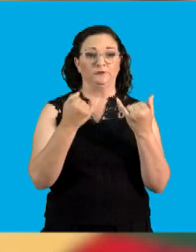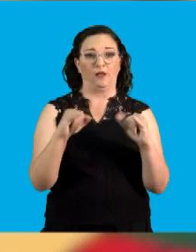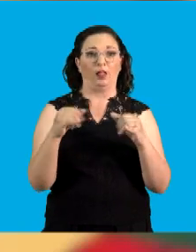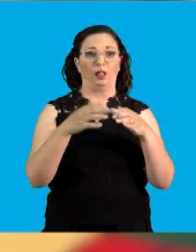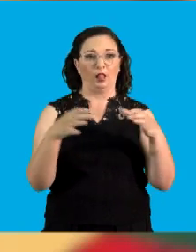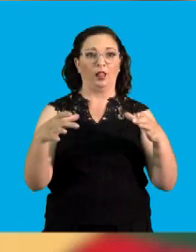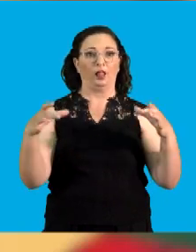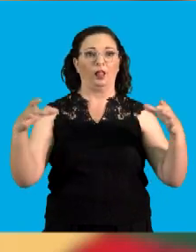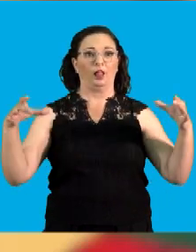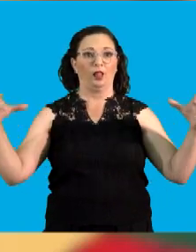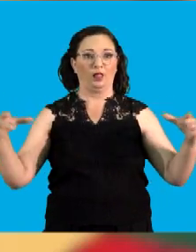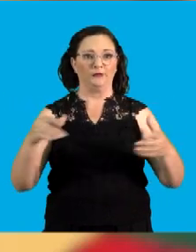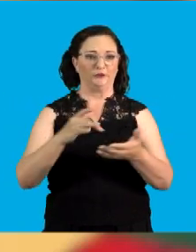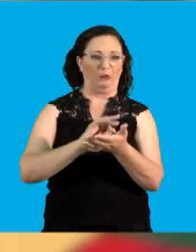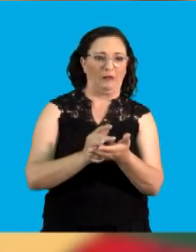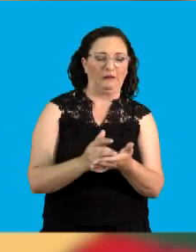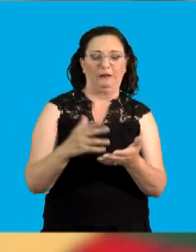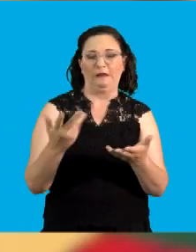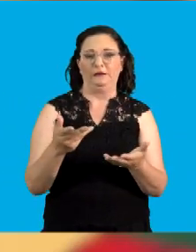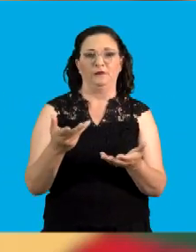expanding. So there isn't any